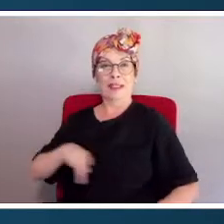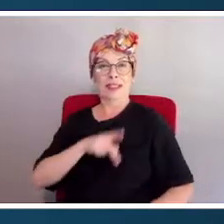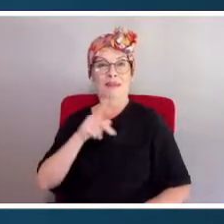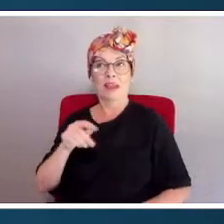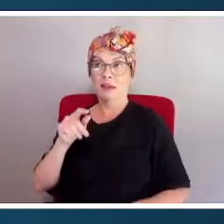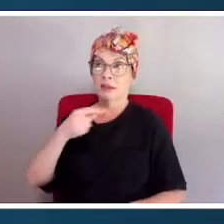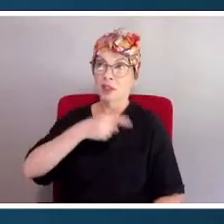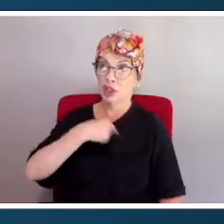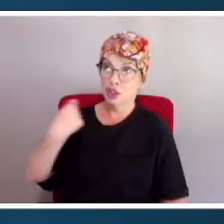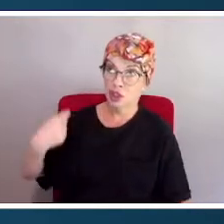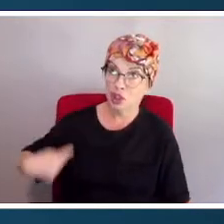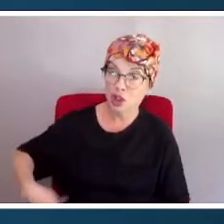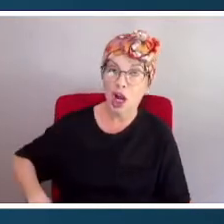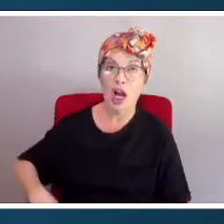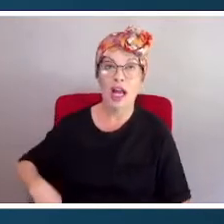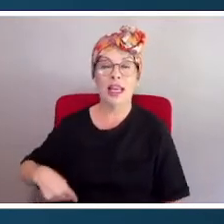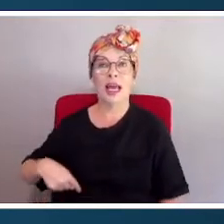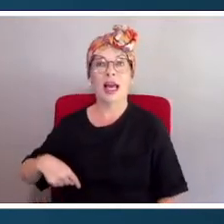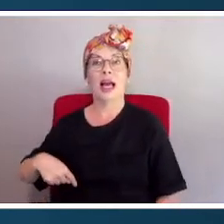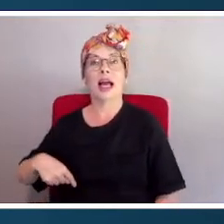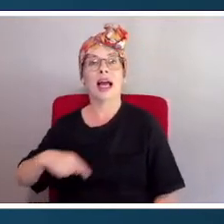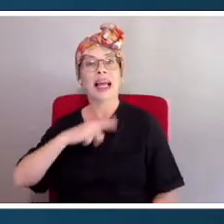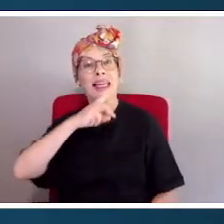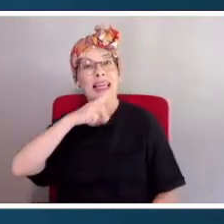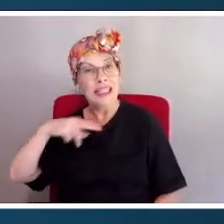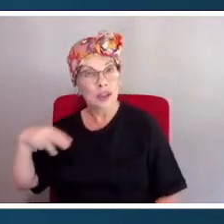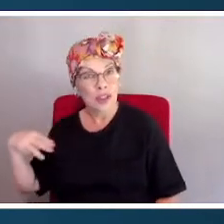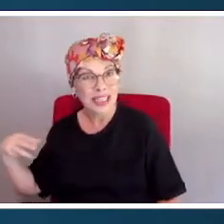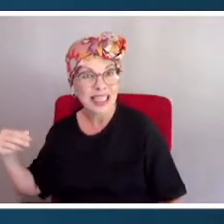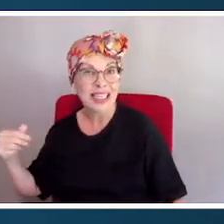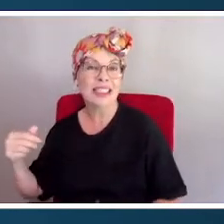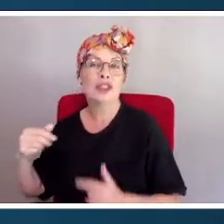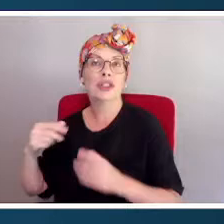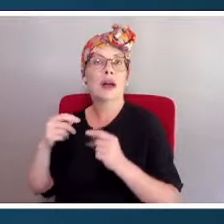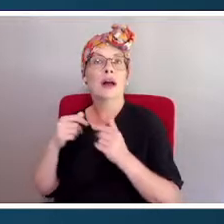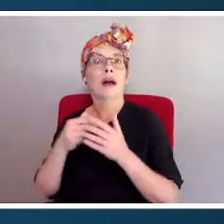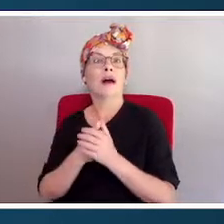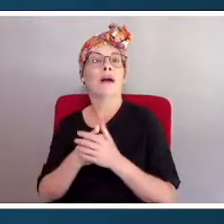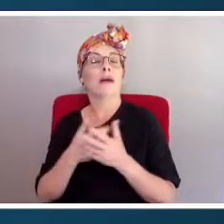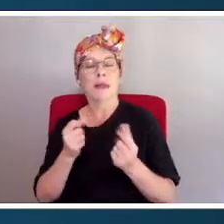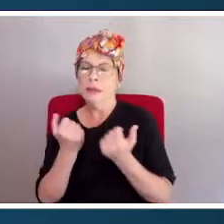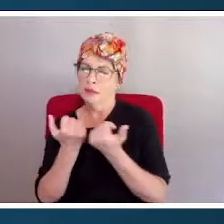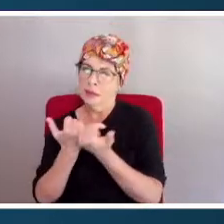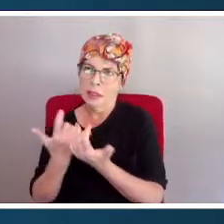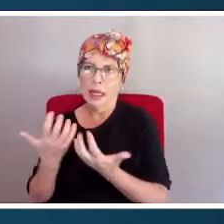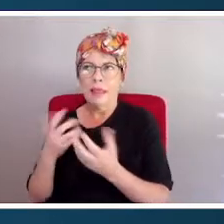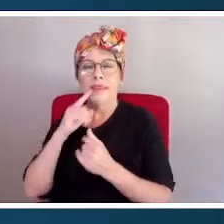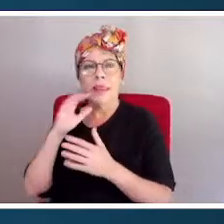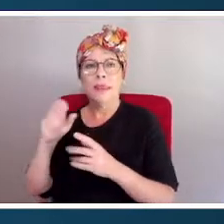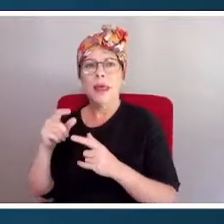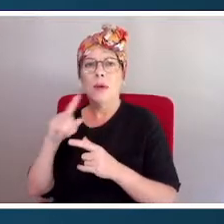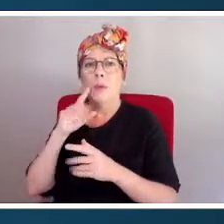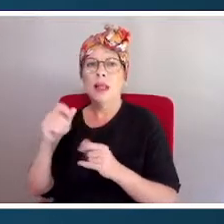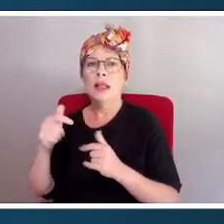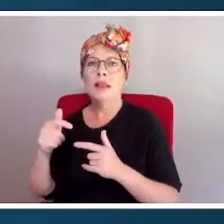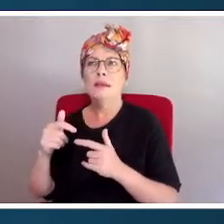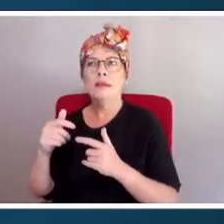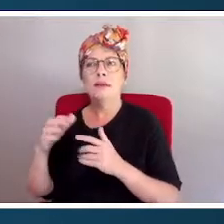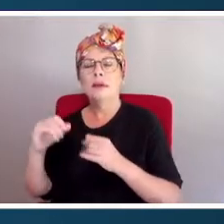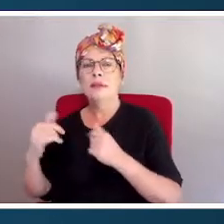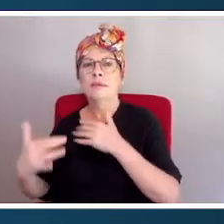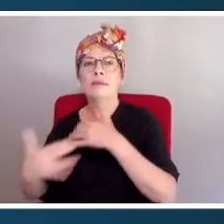the 5 largest economies in the world well before 2040. The Blue Pacific finds